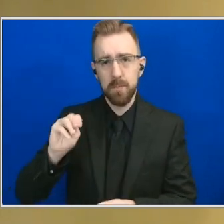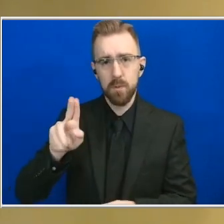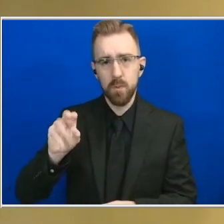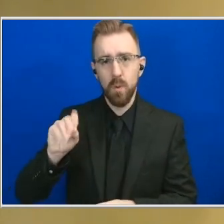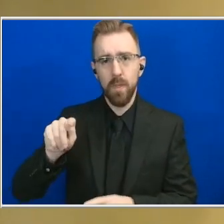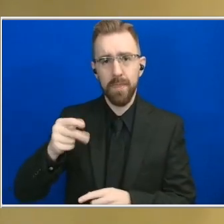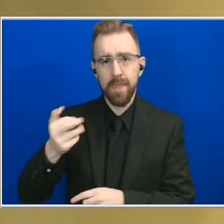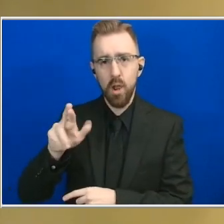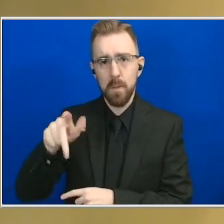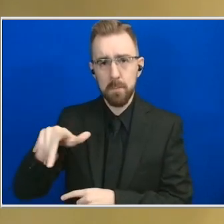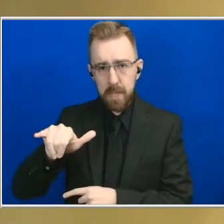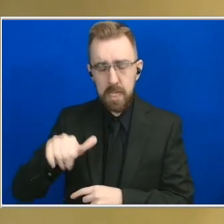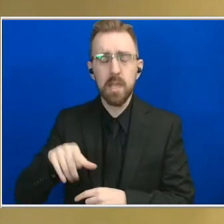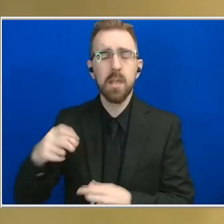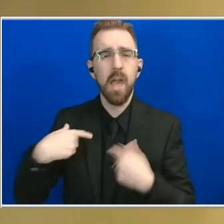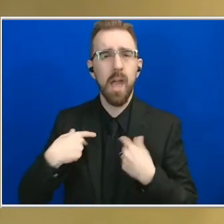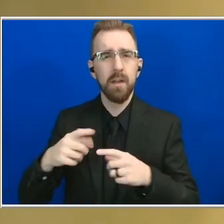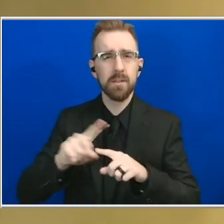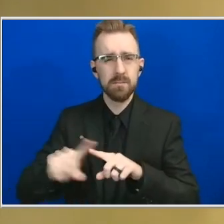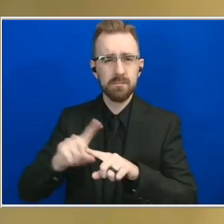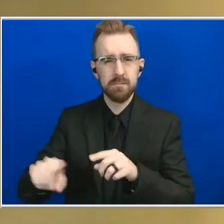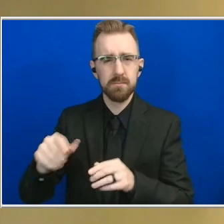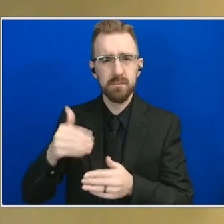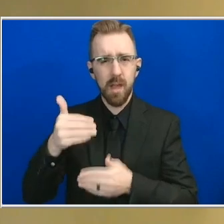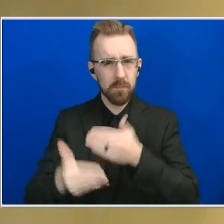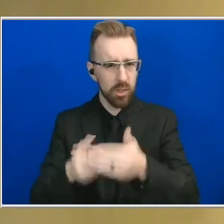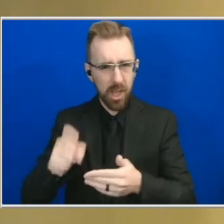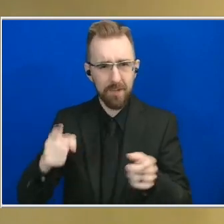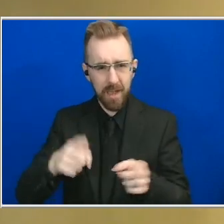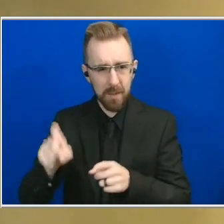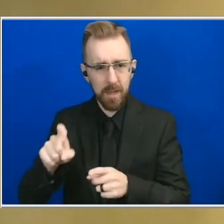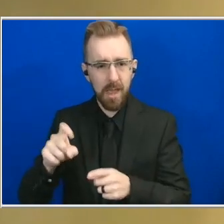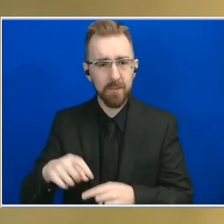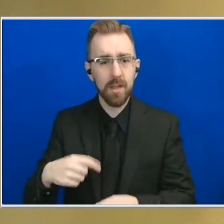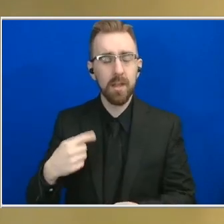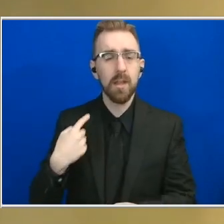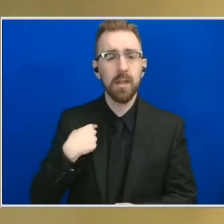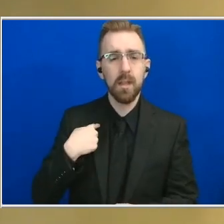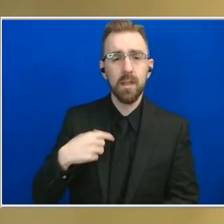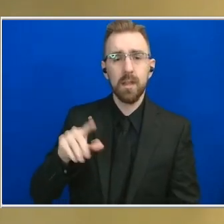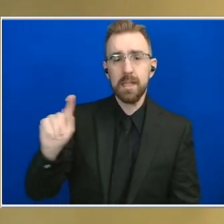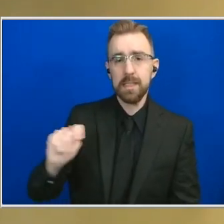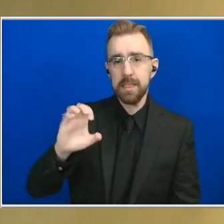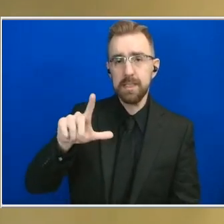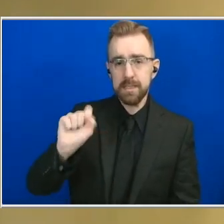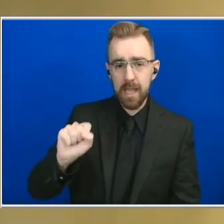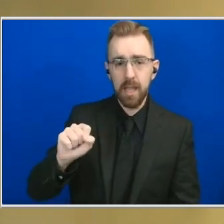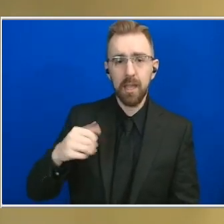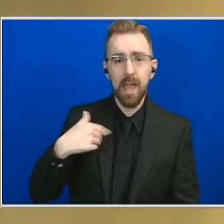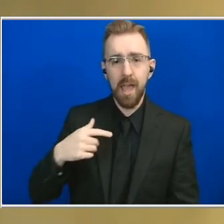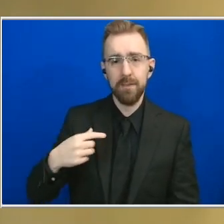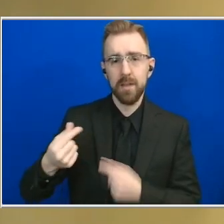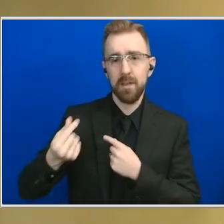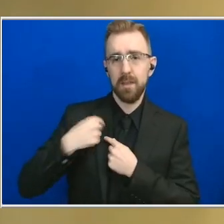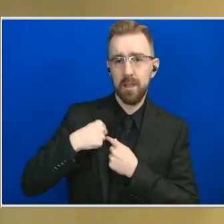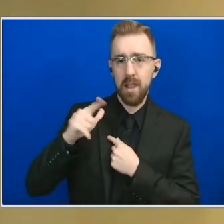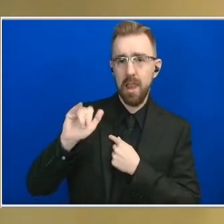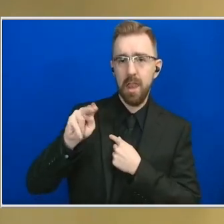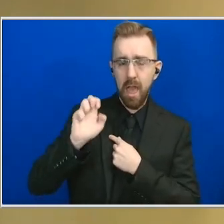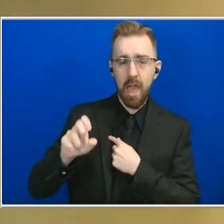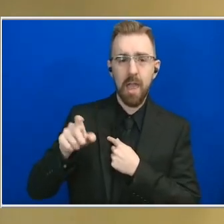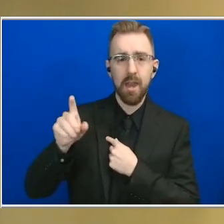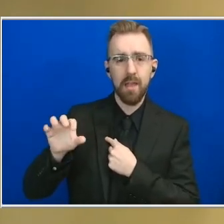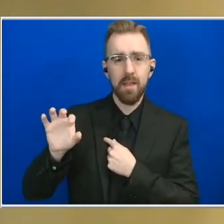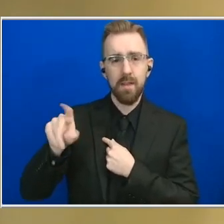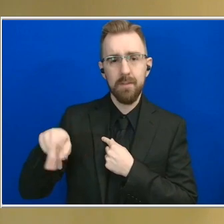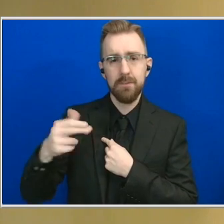a whole set of logistical operations that have to happen. We have to pull off the patient's native T cells, so they have to have a line placed, they have to go to a pheresis center, they have